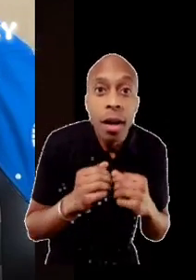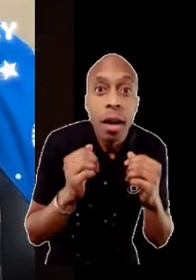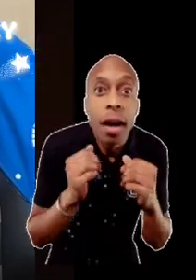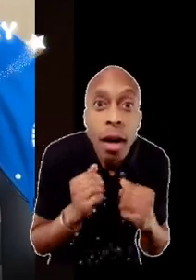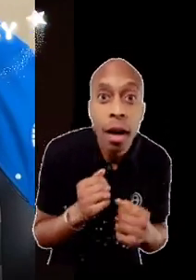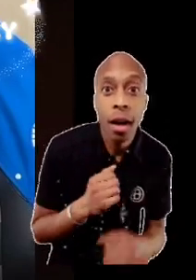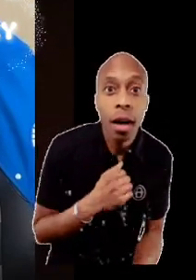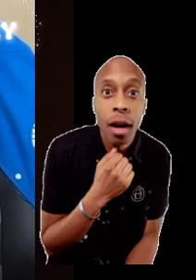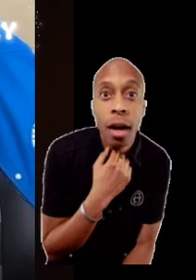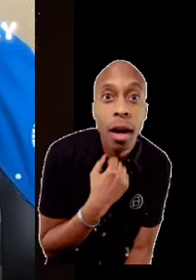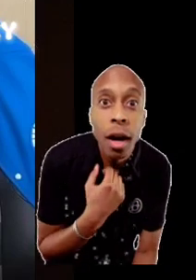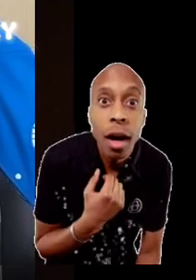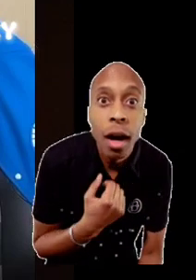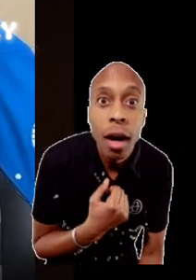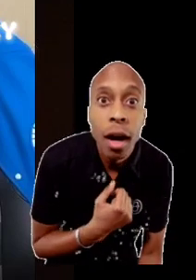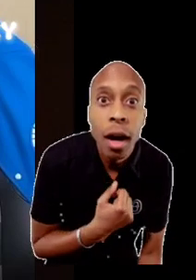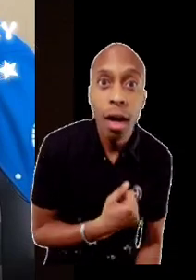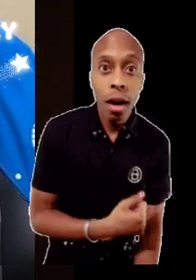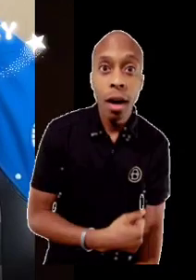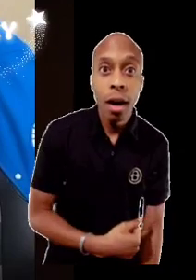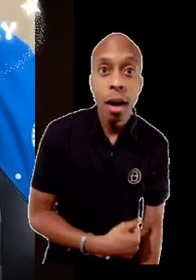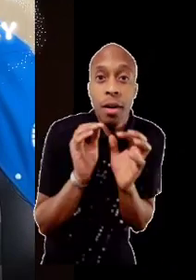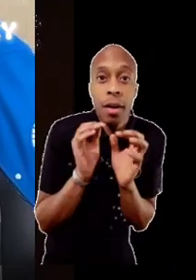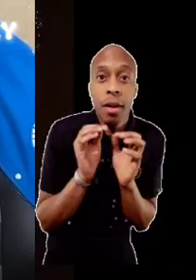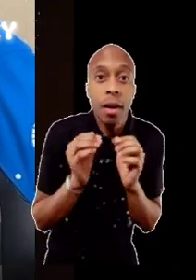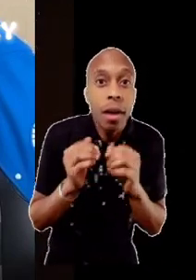sorry for you. Ain't nothing strong about them.